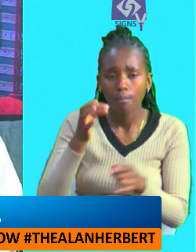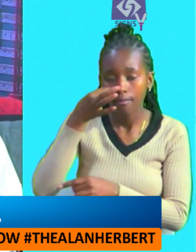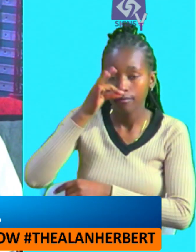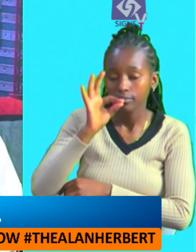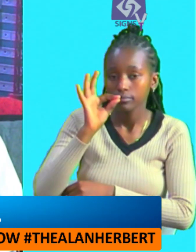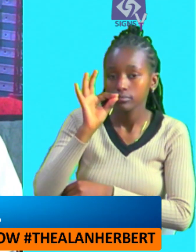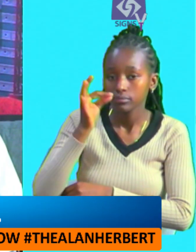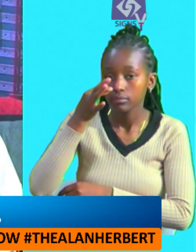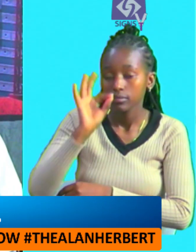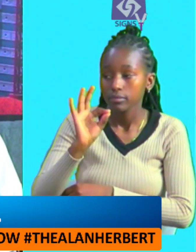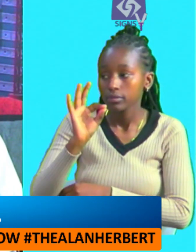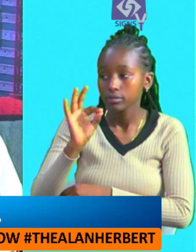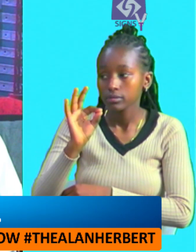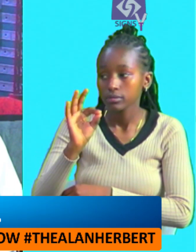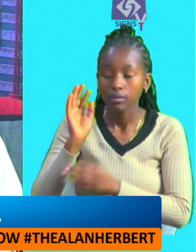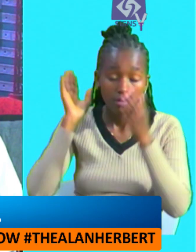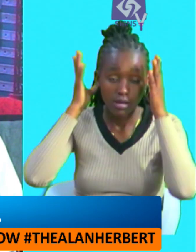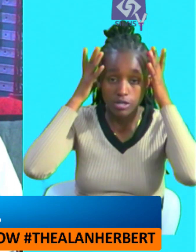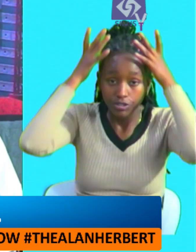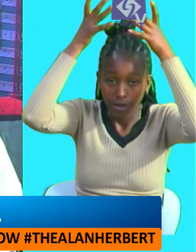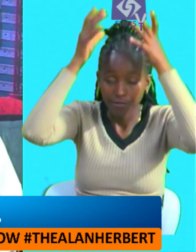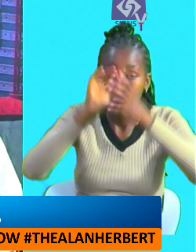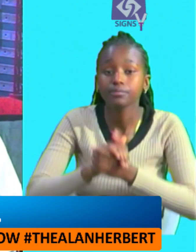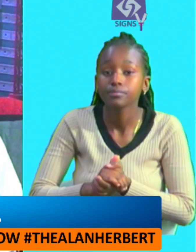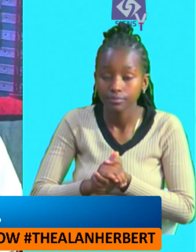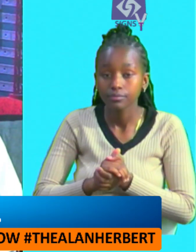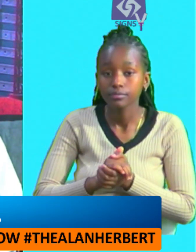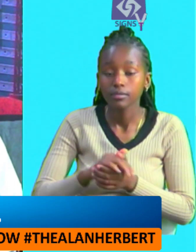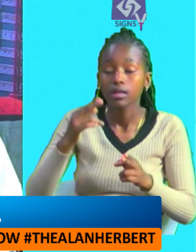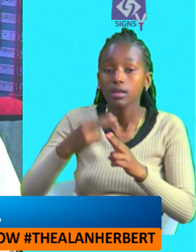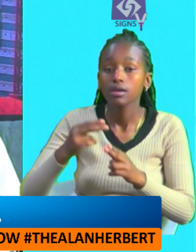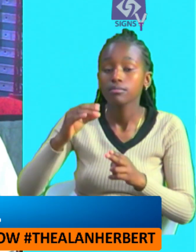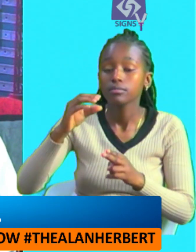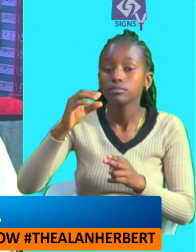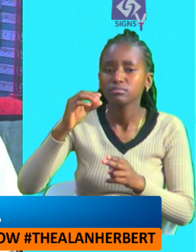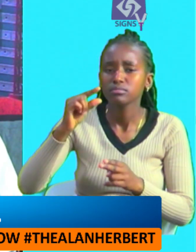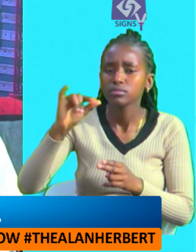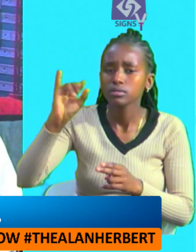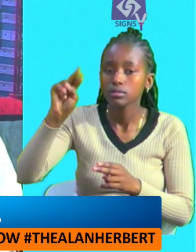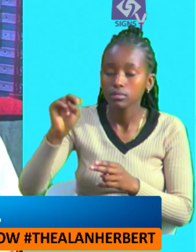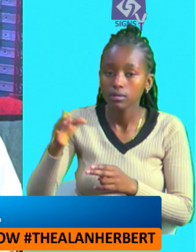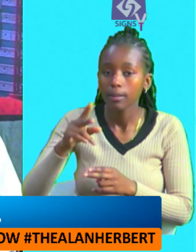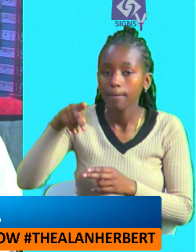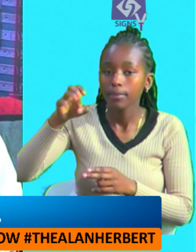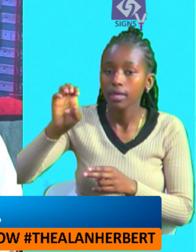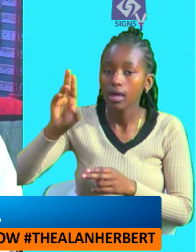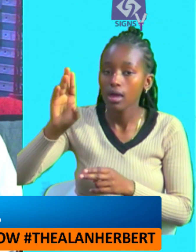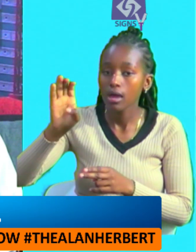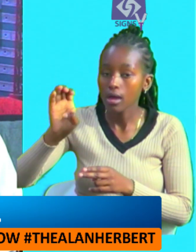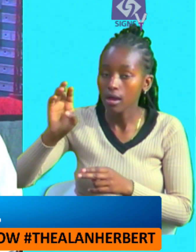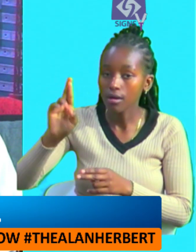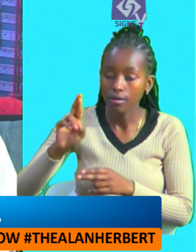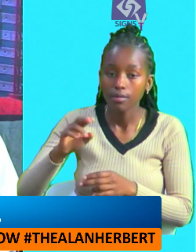adopt to. And away from podcasts alone, also on YouTube, on TikTok. I use TikTok in a very fun way. I just do